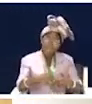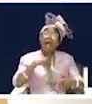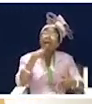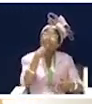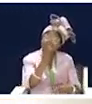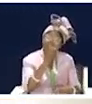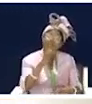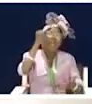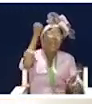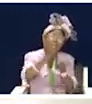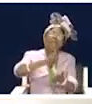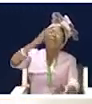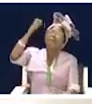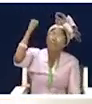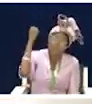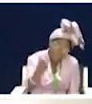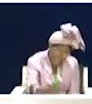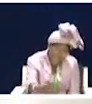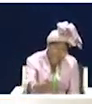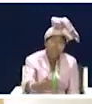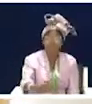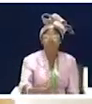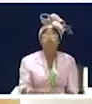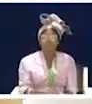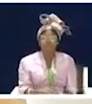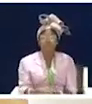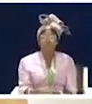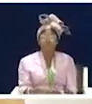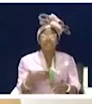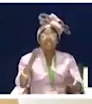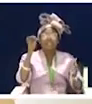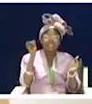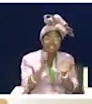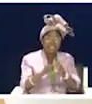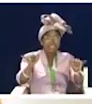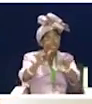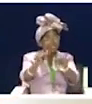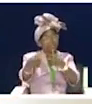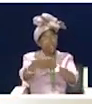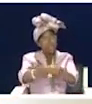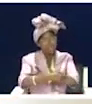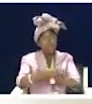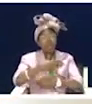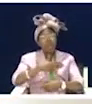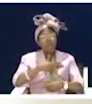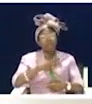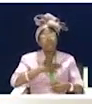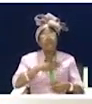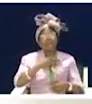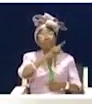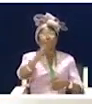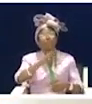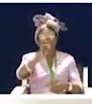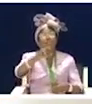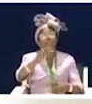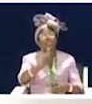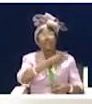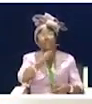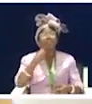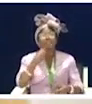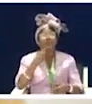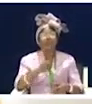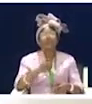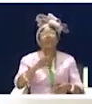said, Amen. That same day, my zonal pastor, Pastor Emmanuel